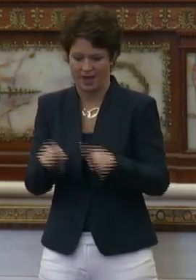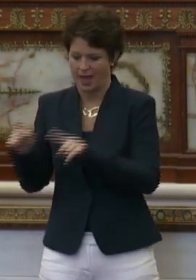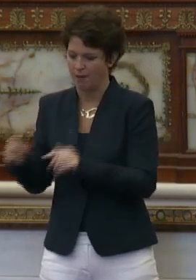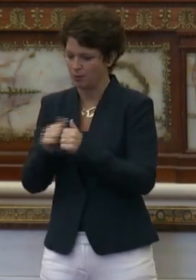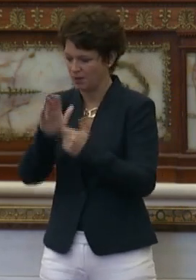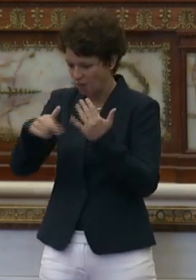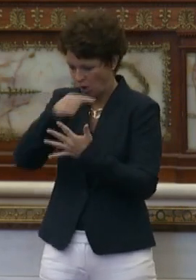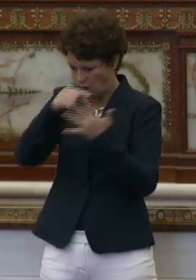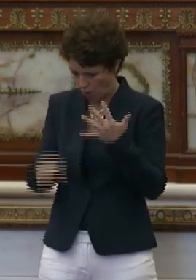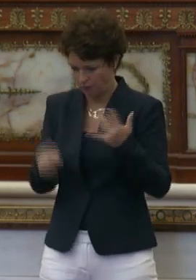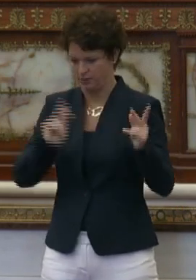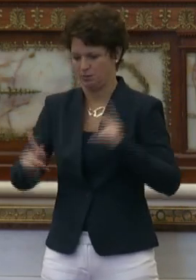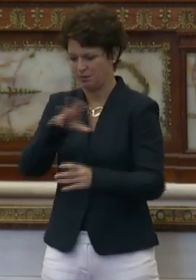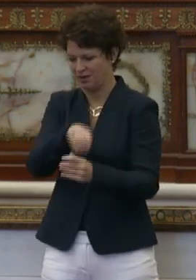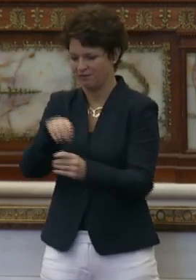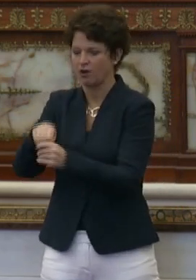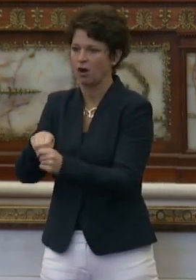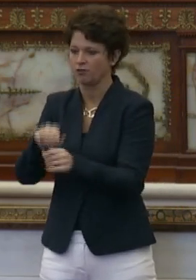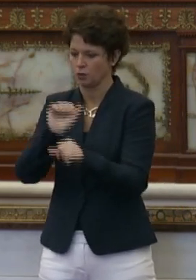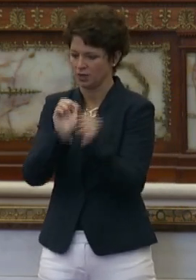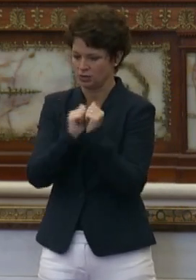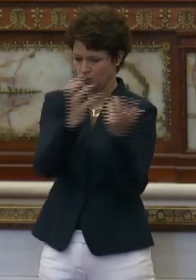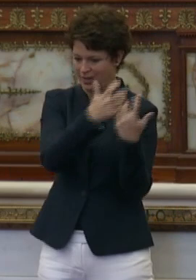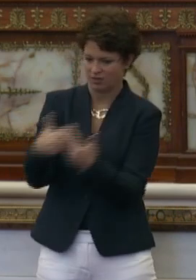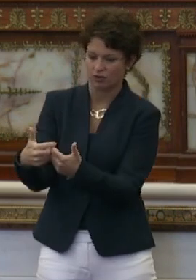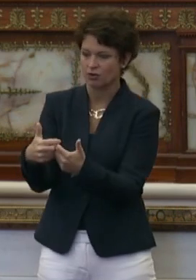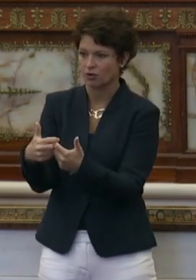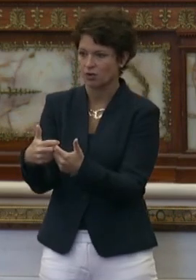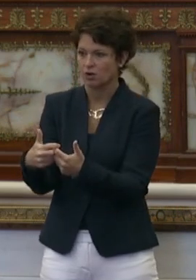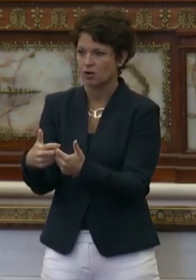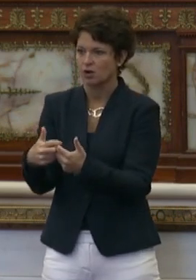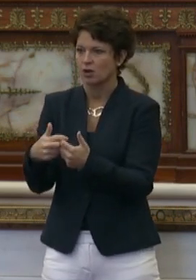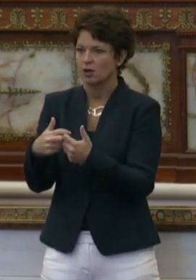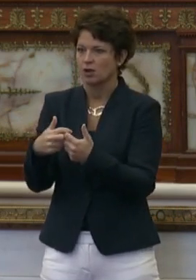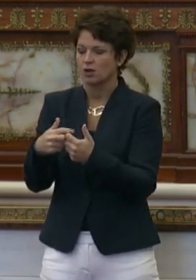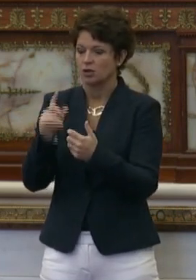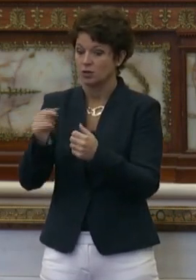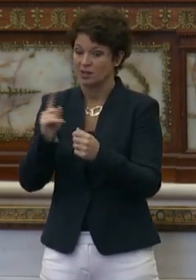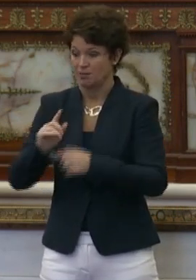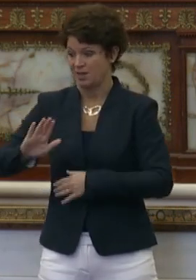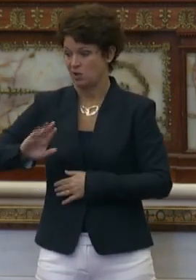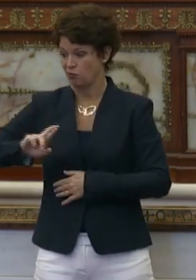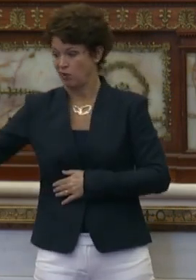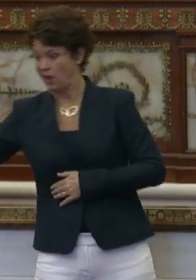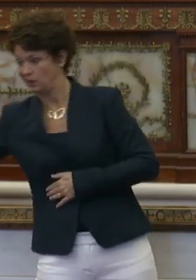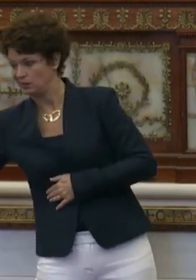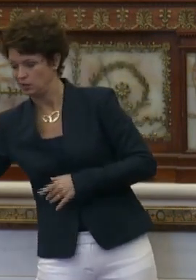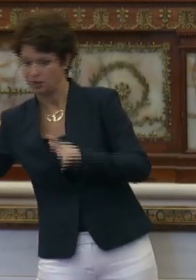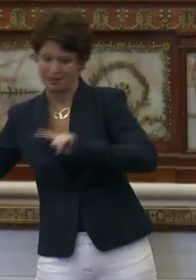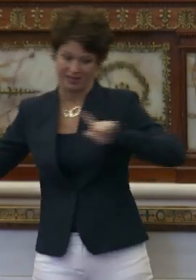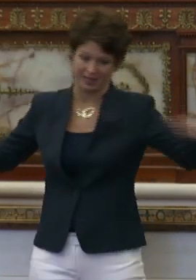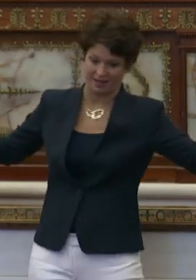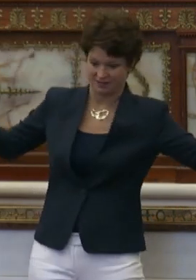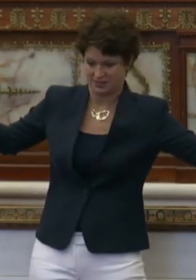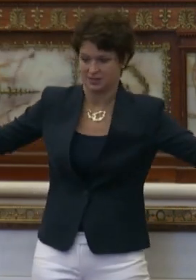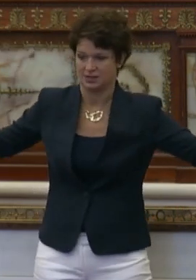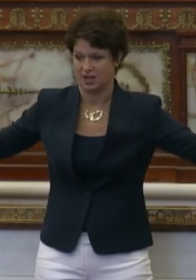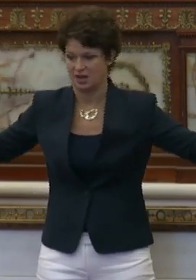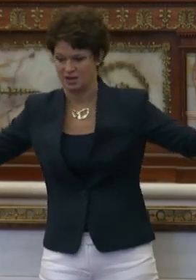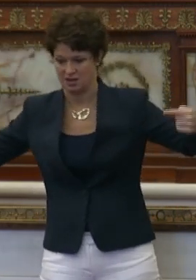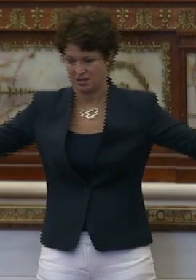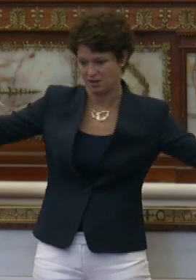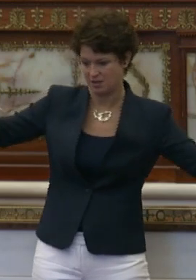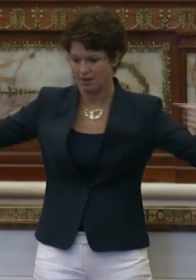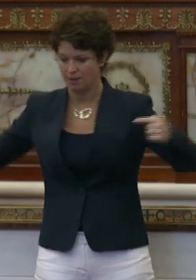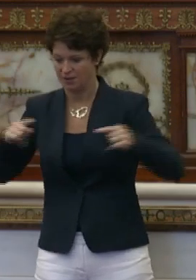without all of those components playing together. Because you can be too far right, you could be too far left, but in